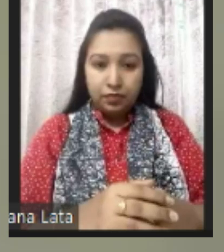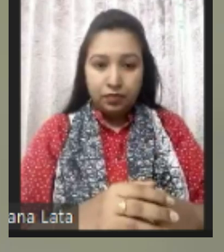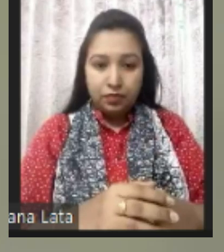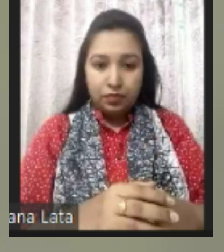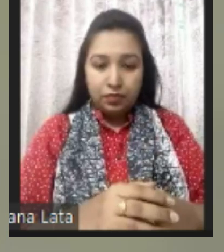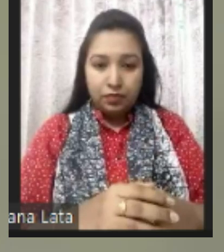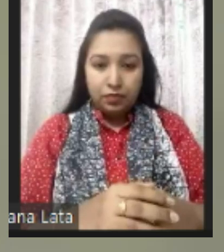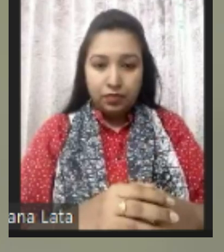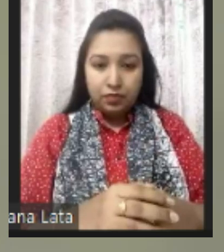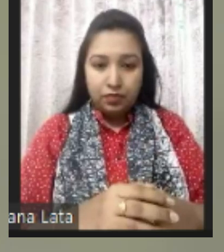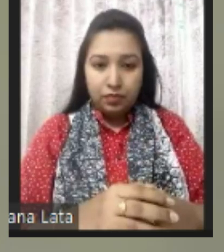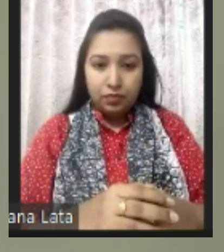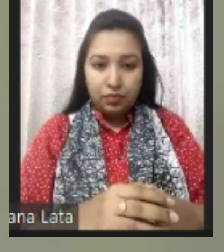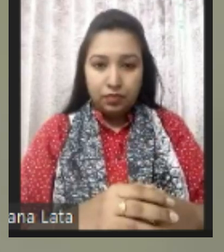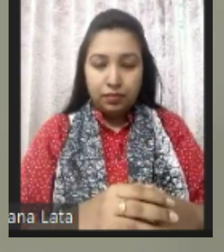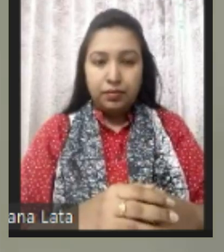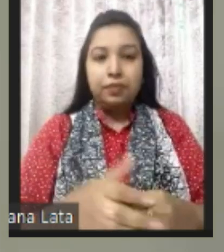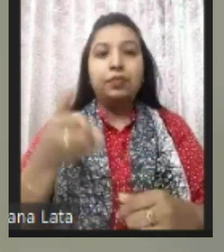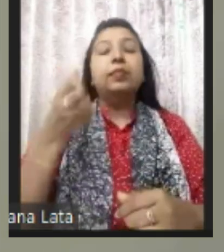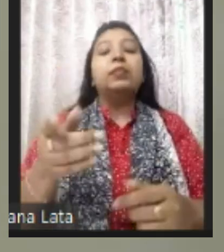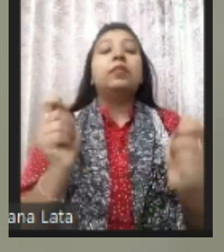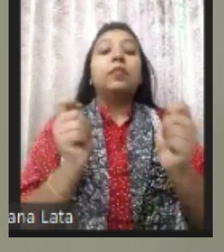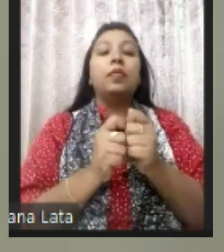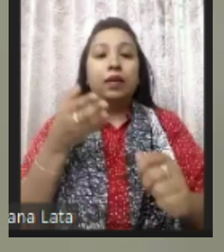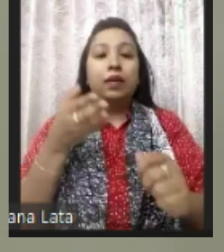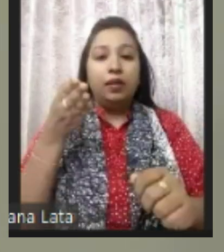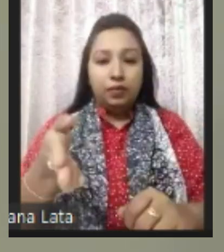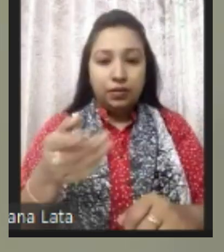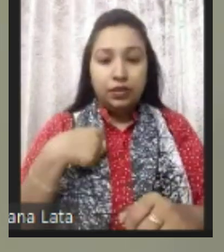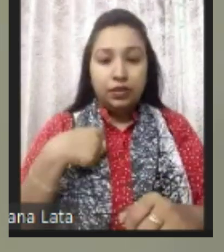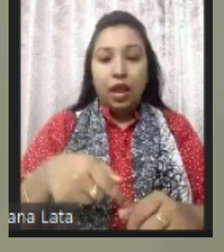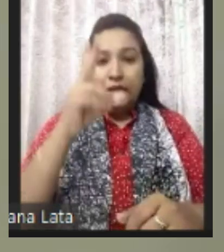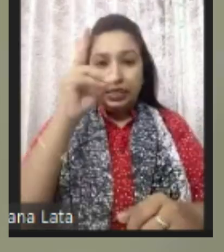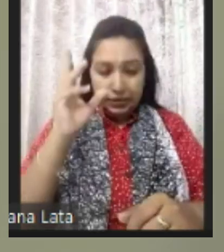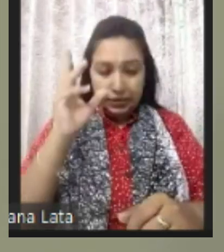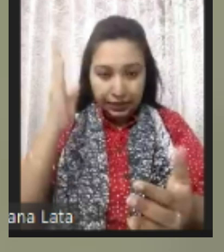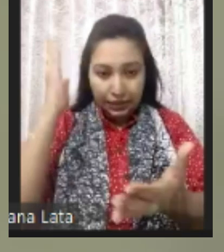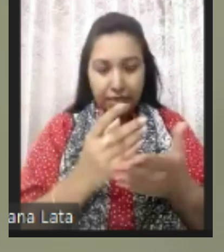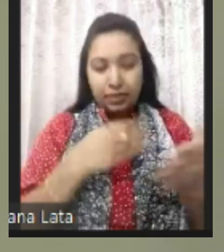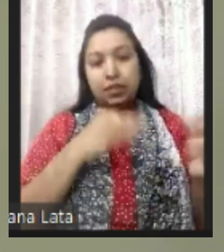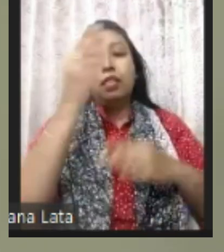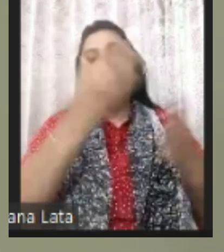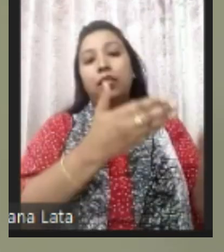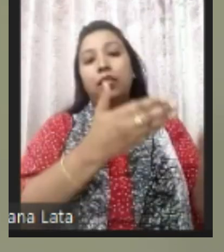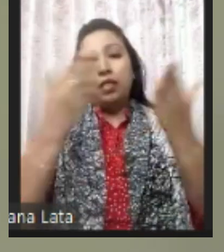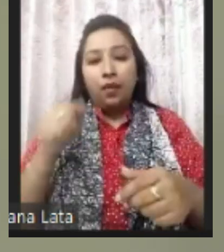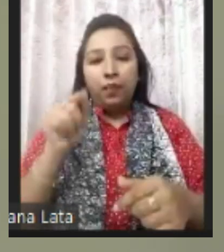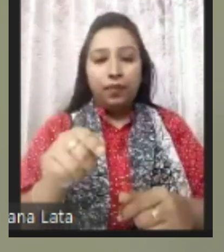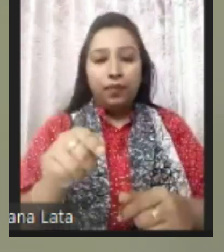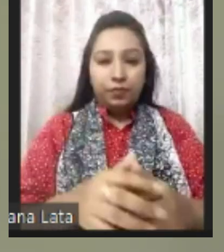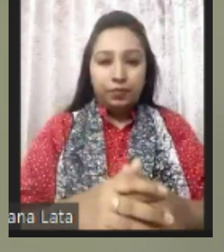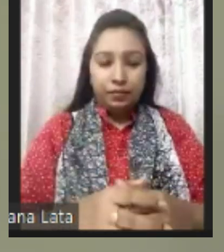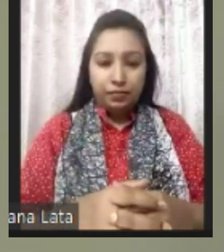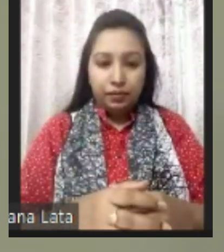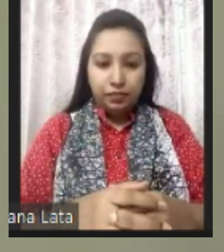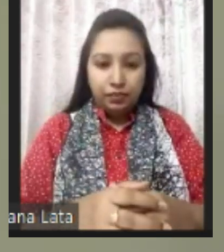last speaker, our special guest, Dr. Abu Saleh Mustafa Kamal, DG of Department of Social Services, the organization